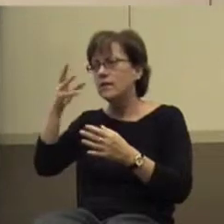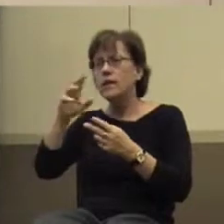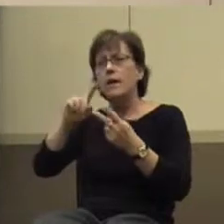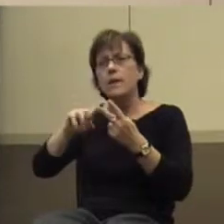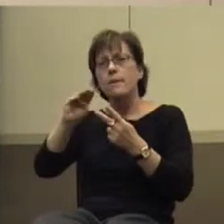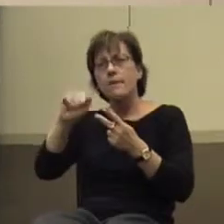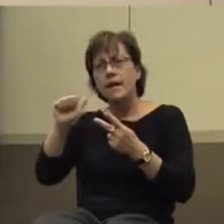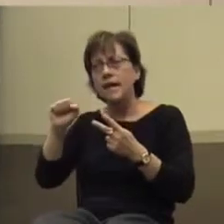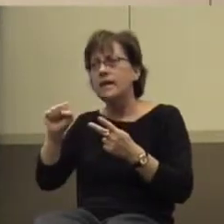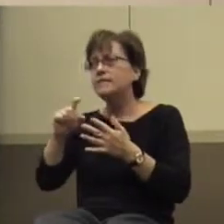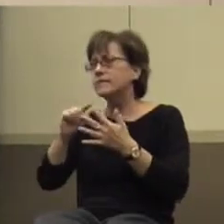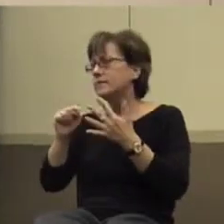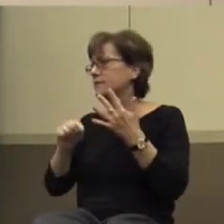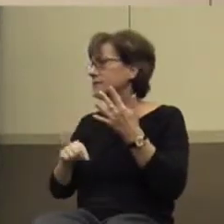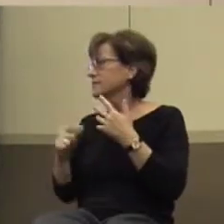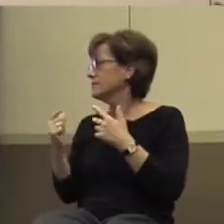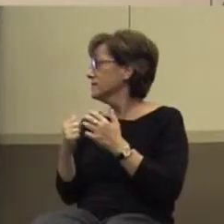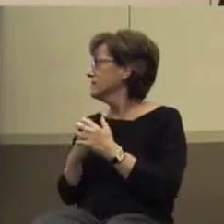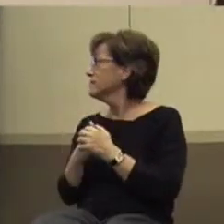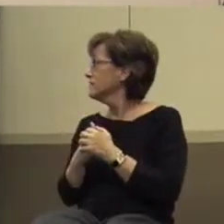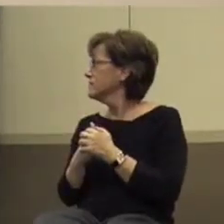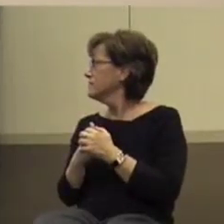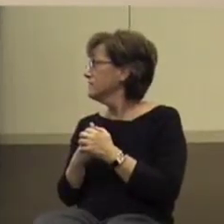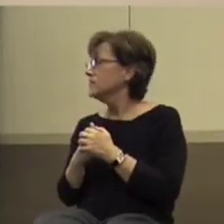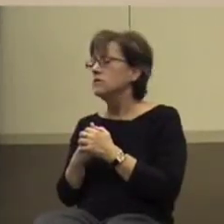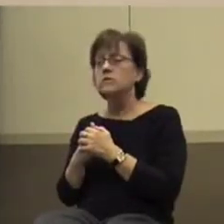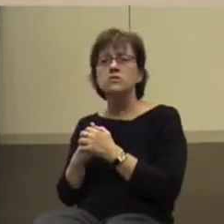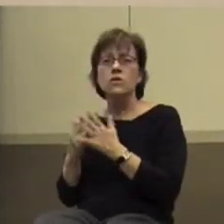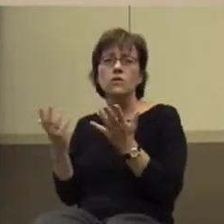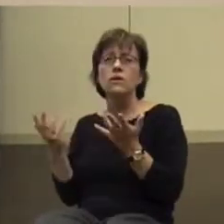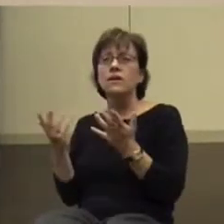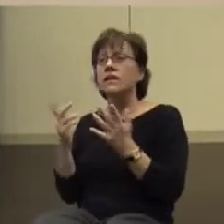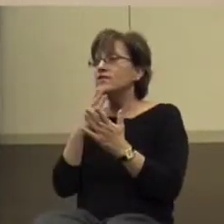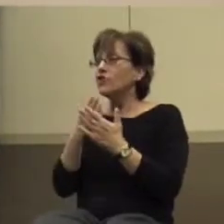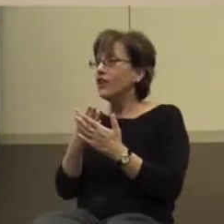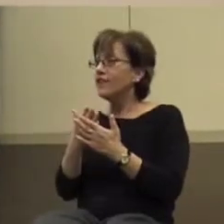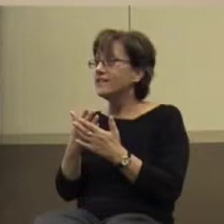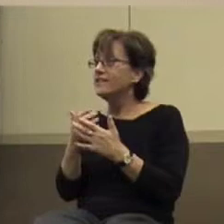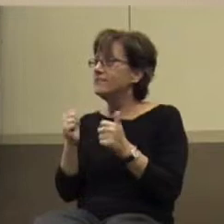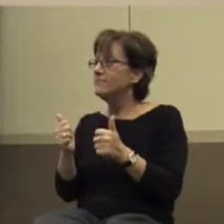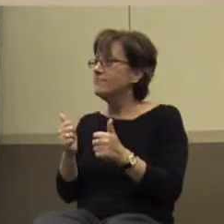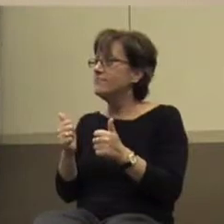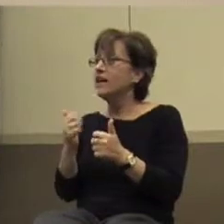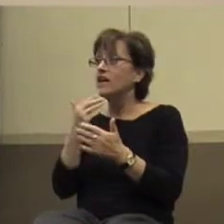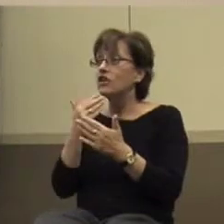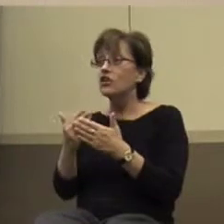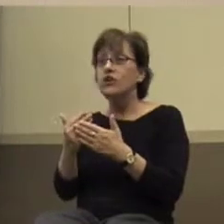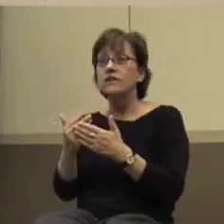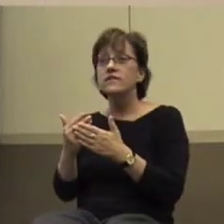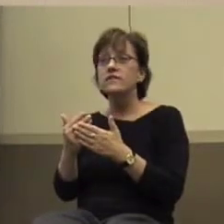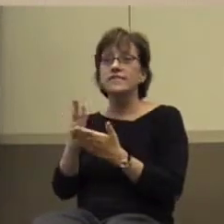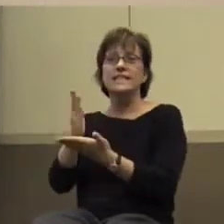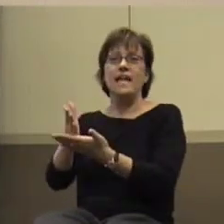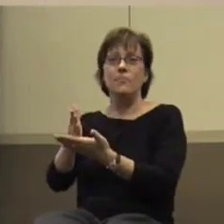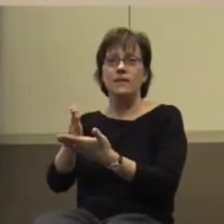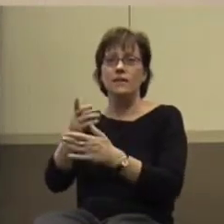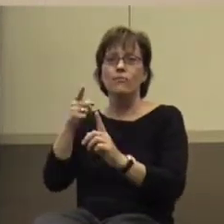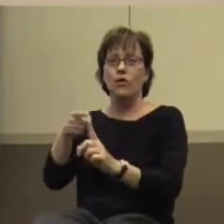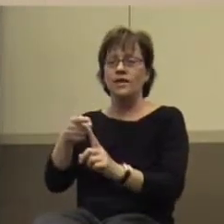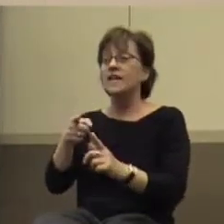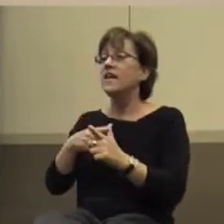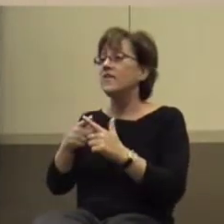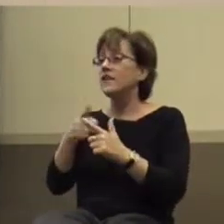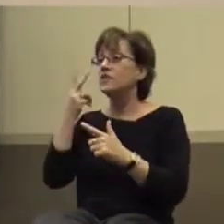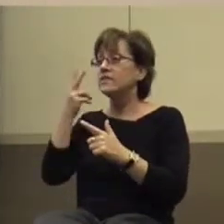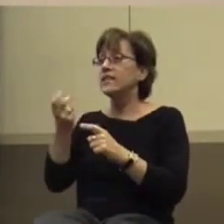so that's okay. So this is good. This is a good stopping point, because then you're going to see. Last year we used some of this stuff in the case study